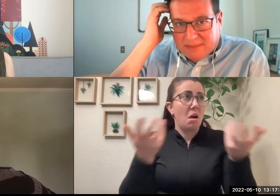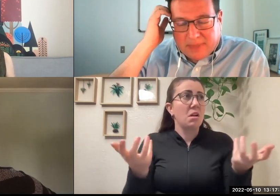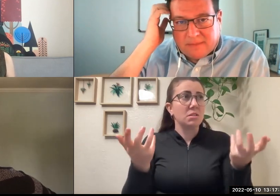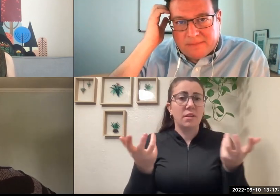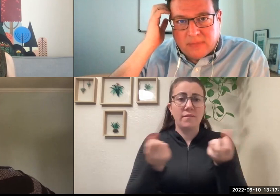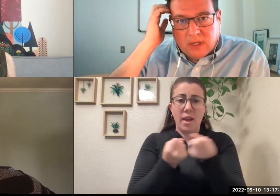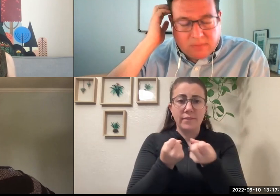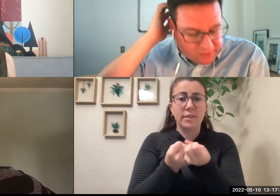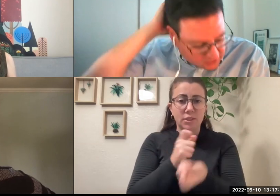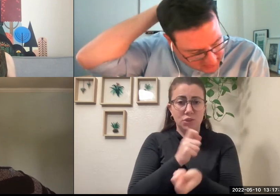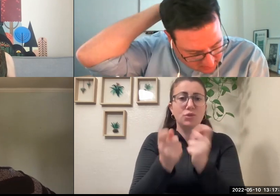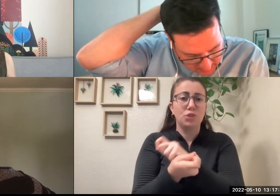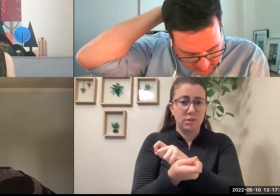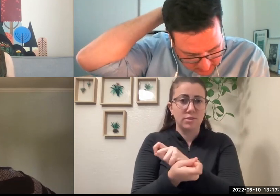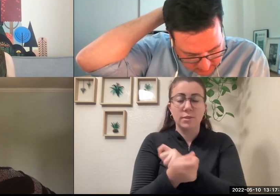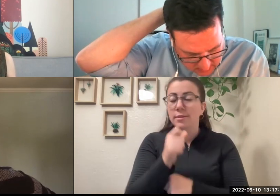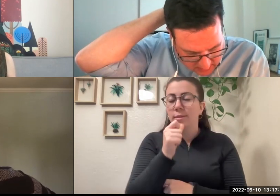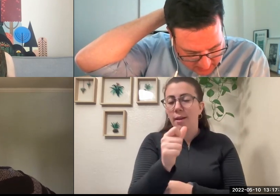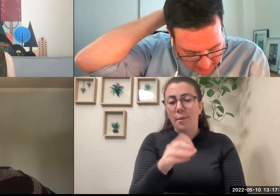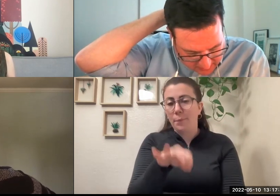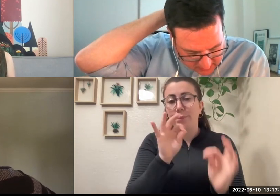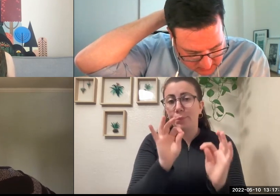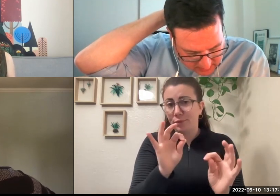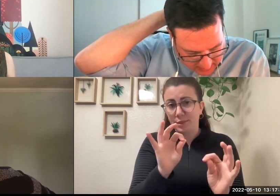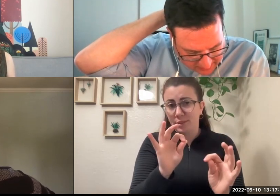It's not been perfect by any means.